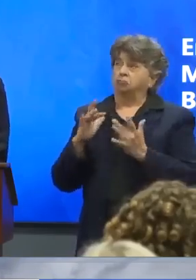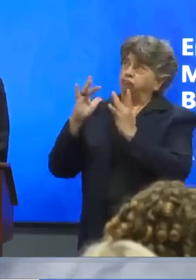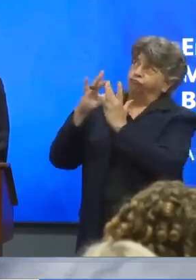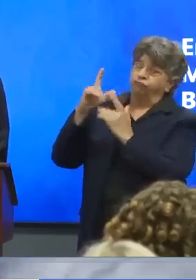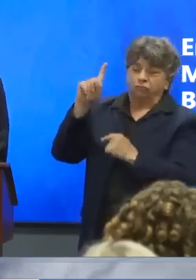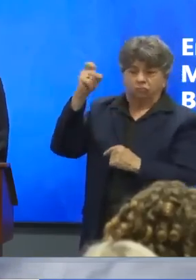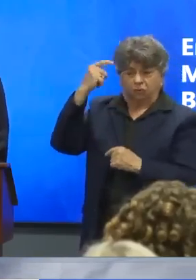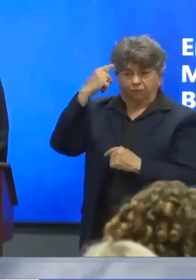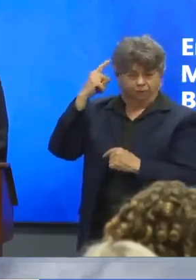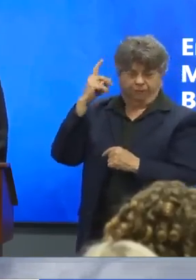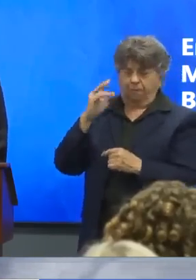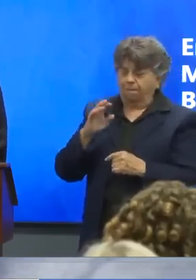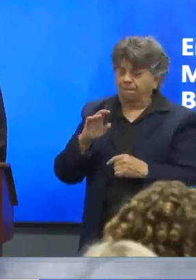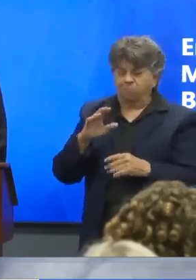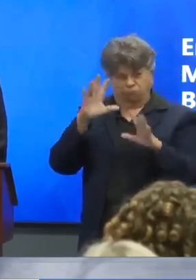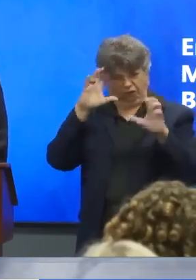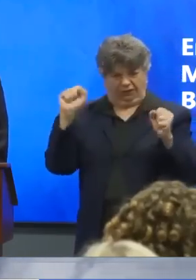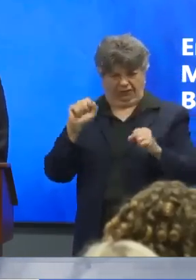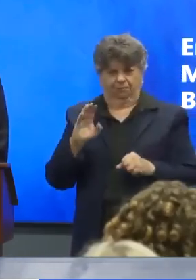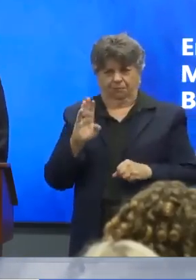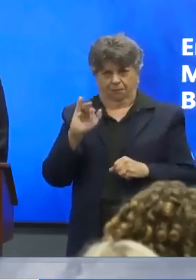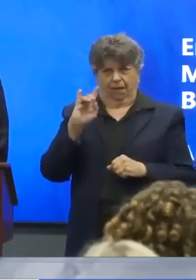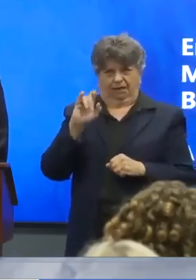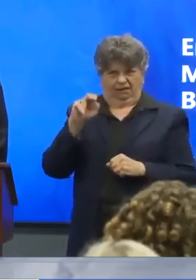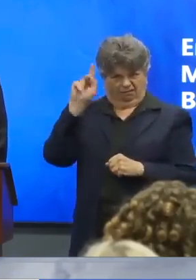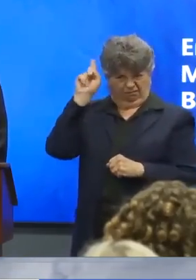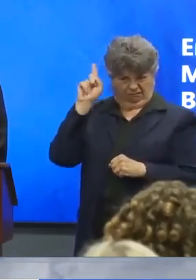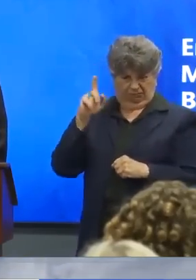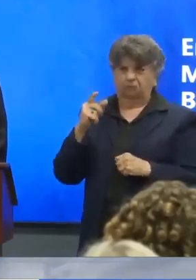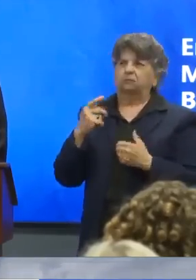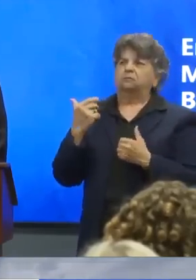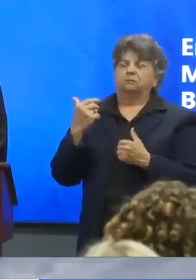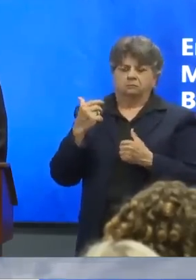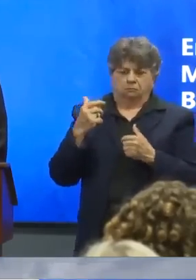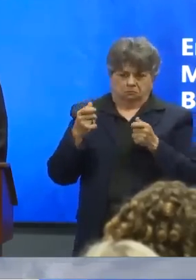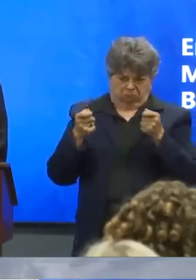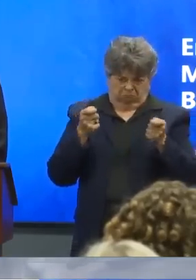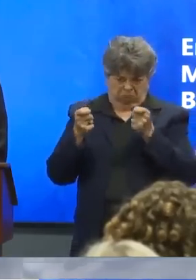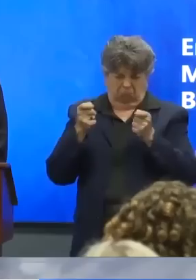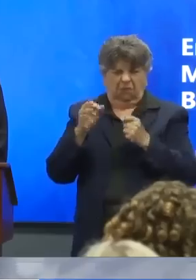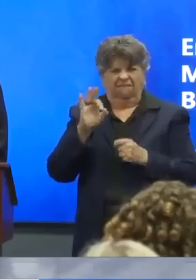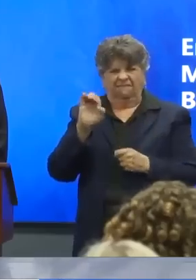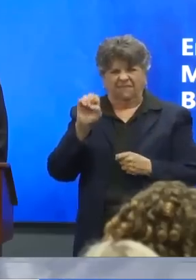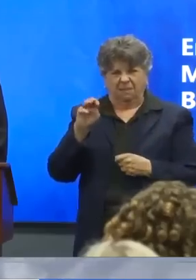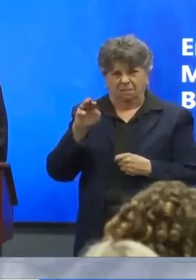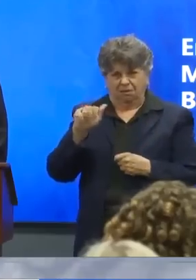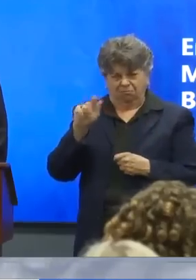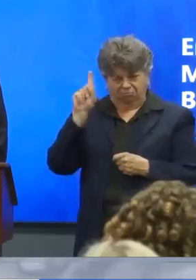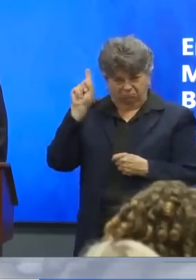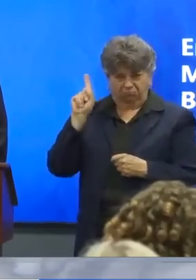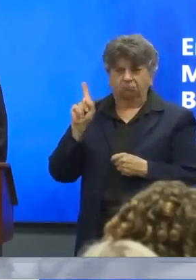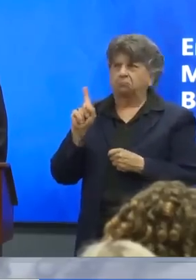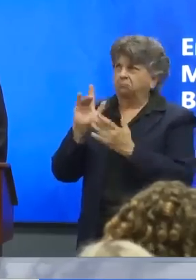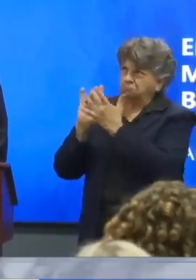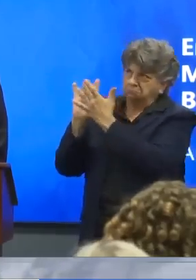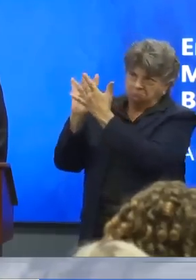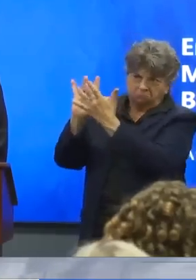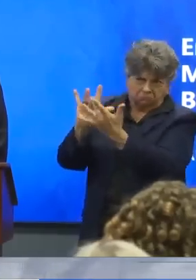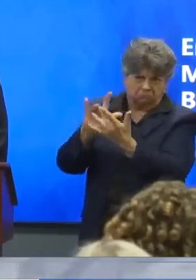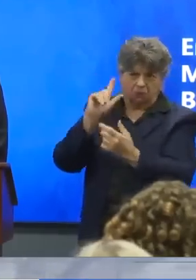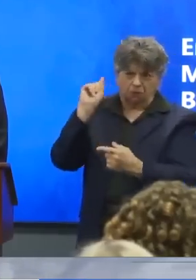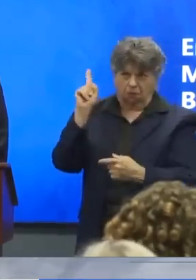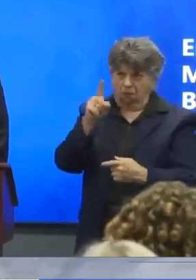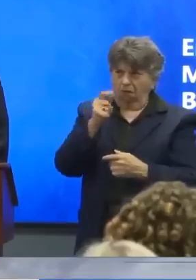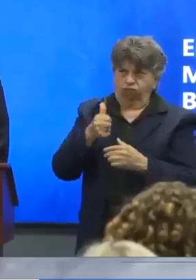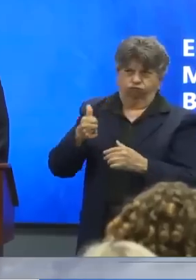Director Criswell, and then I've spoken with a number of local officials throughout Florida's Gulf Coast, and everyone understands the